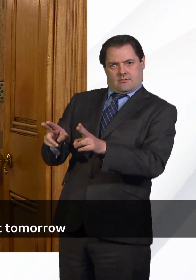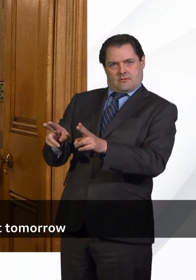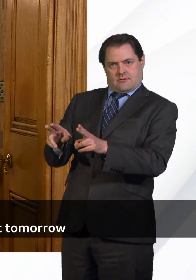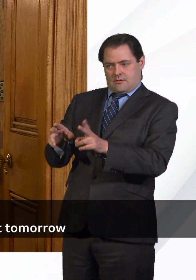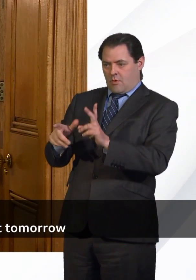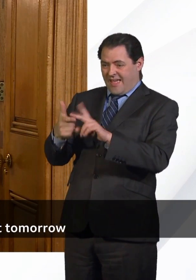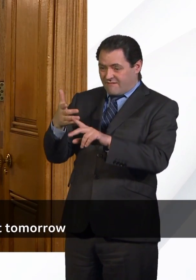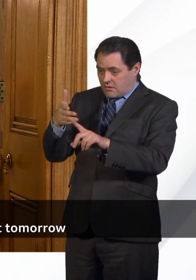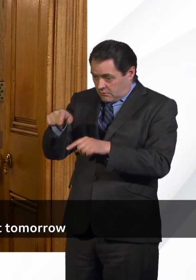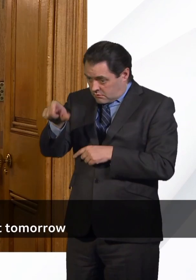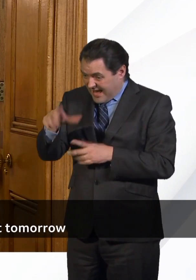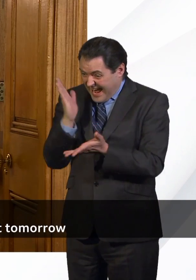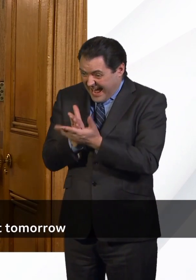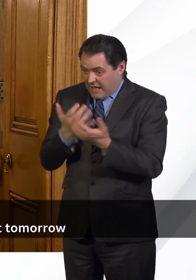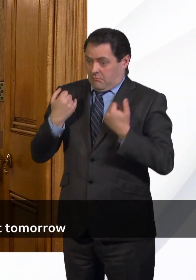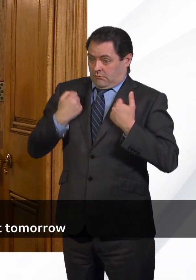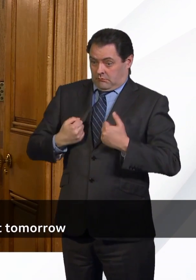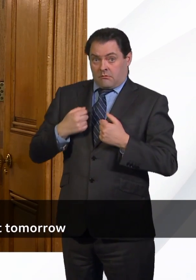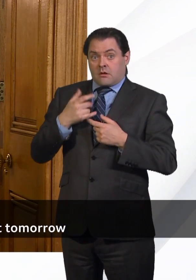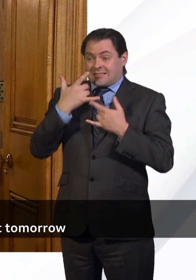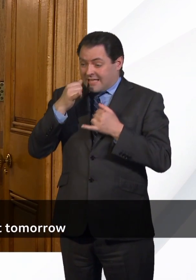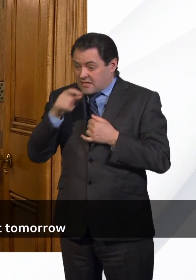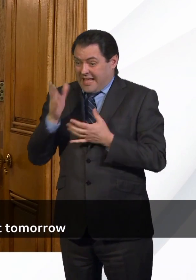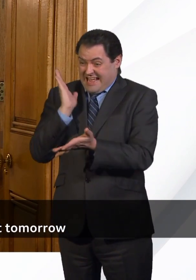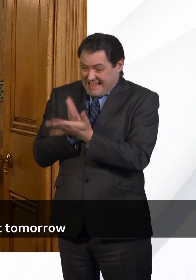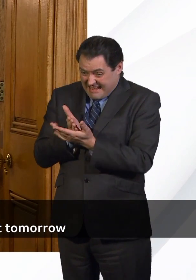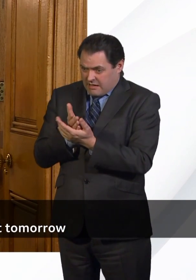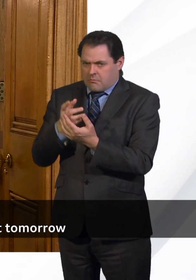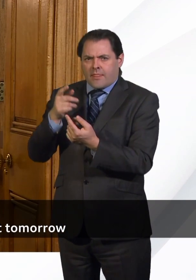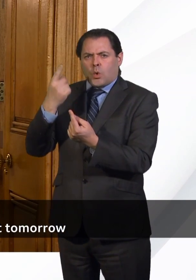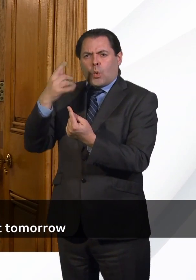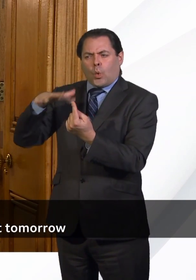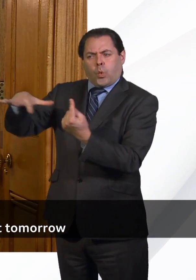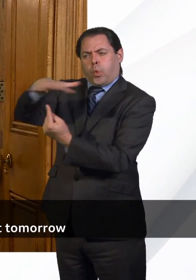person, find out who they've been in contact with, and then contact all of those people. And it's quite we